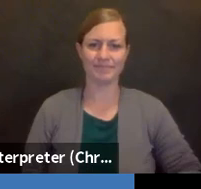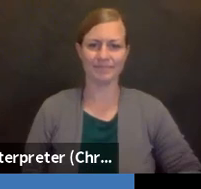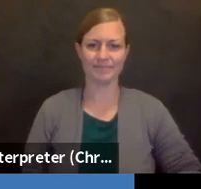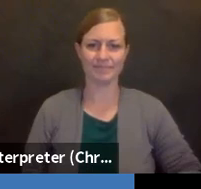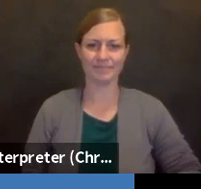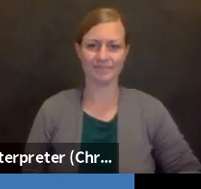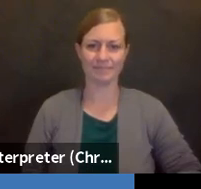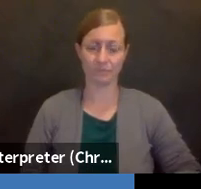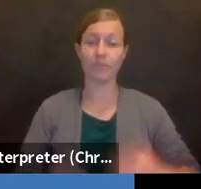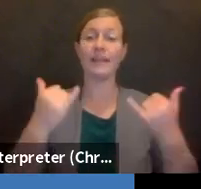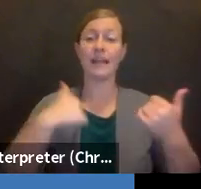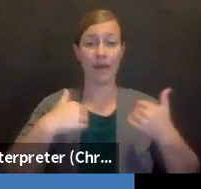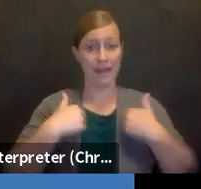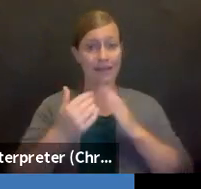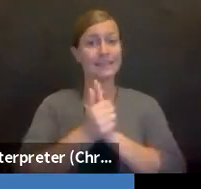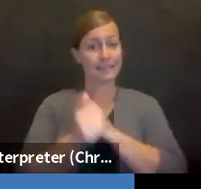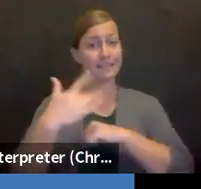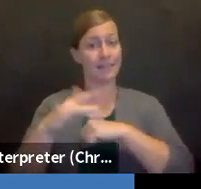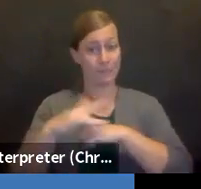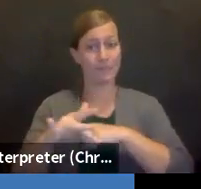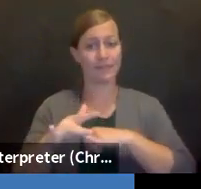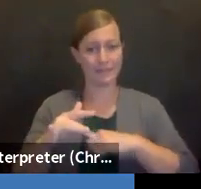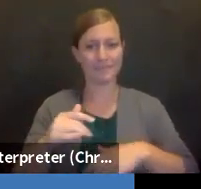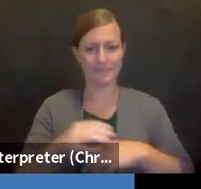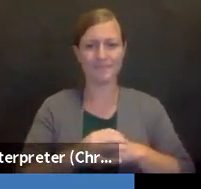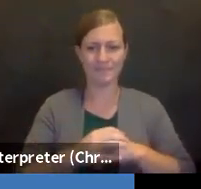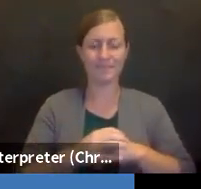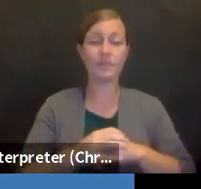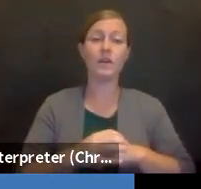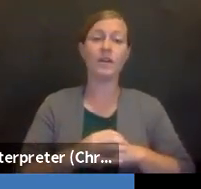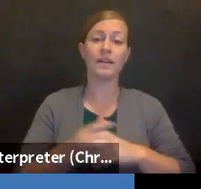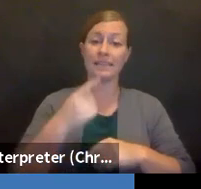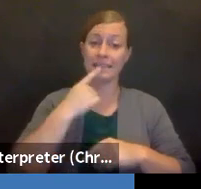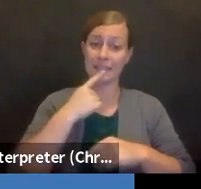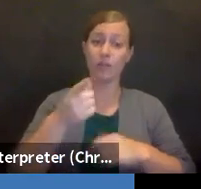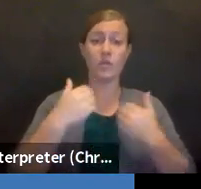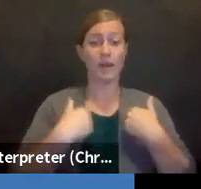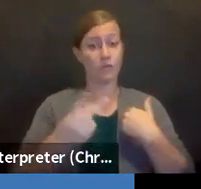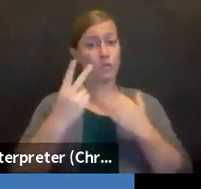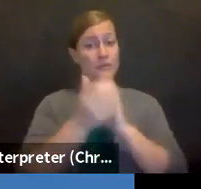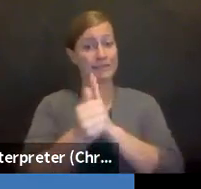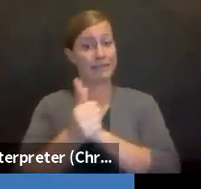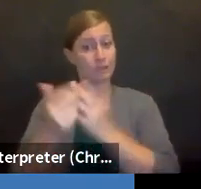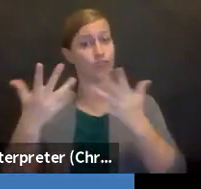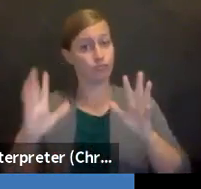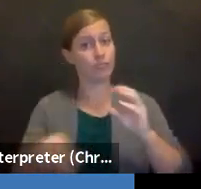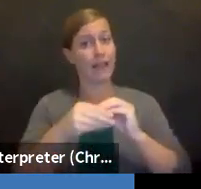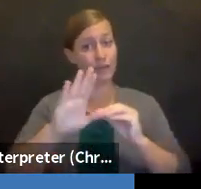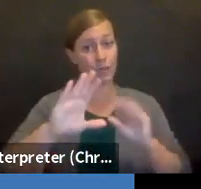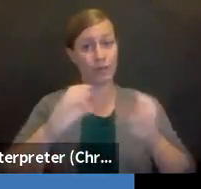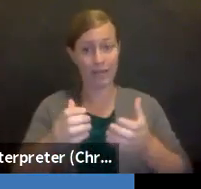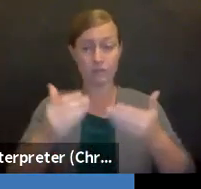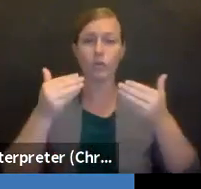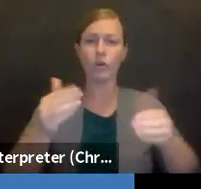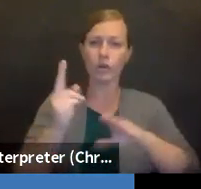But now I have skills available. Okay, it says you have 2 skills have been added to your class. Use these skills